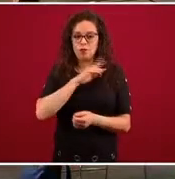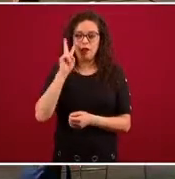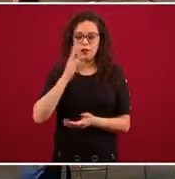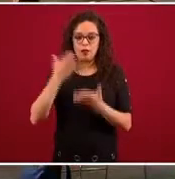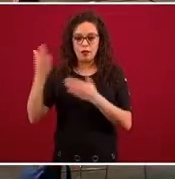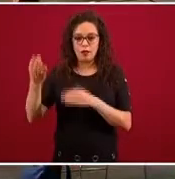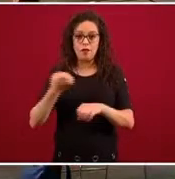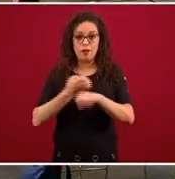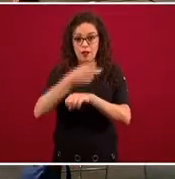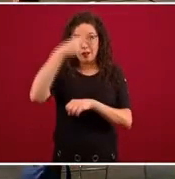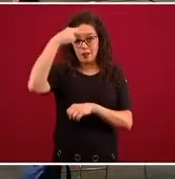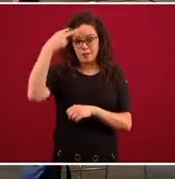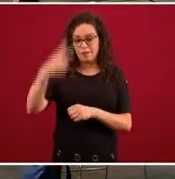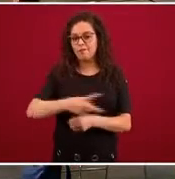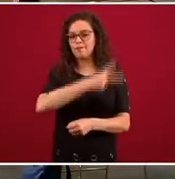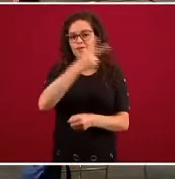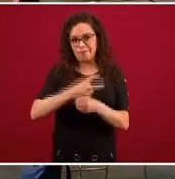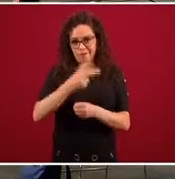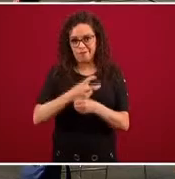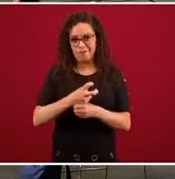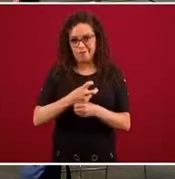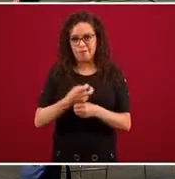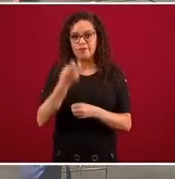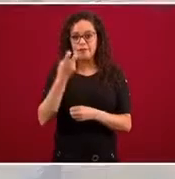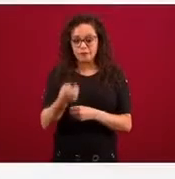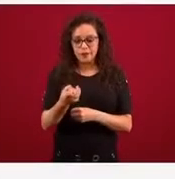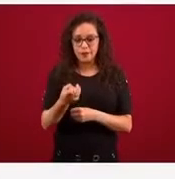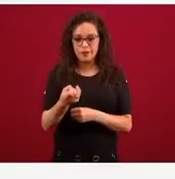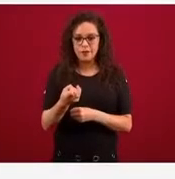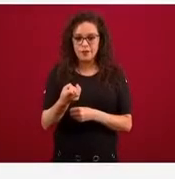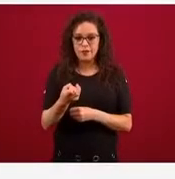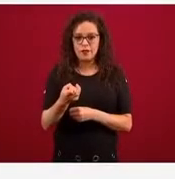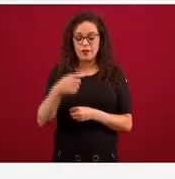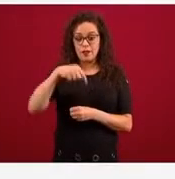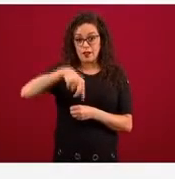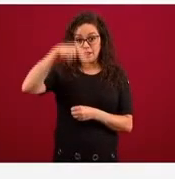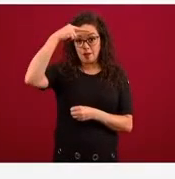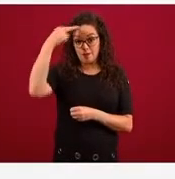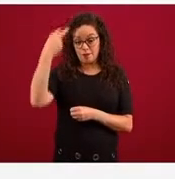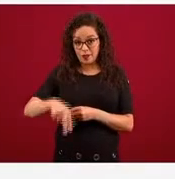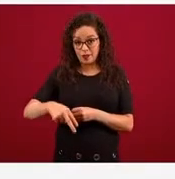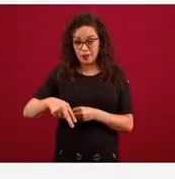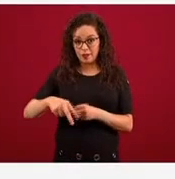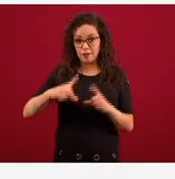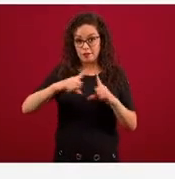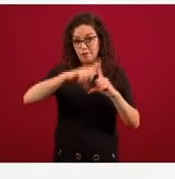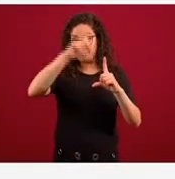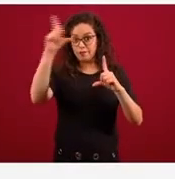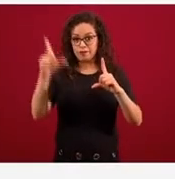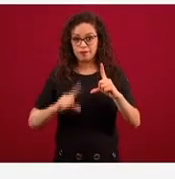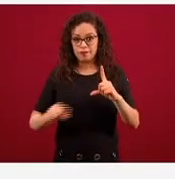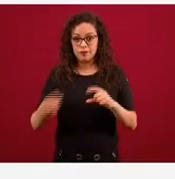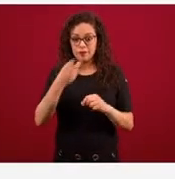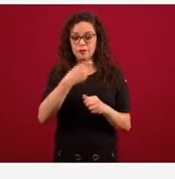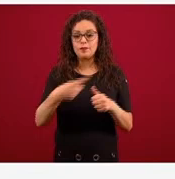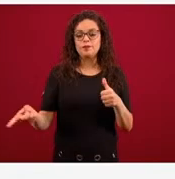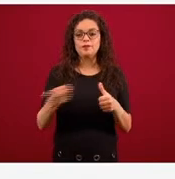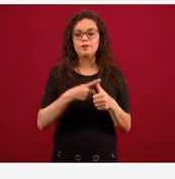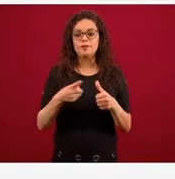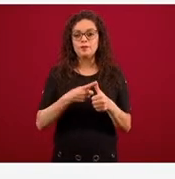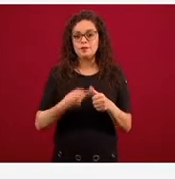México So, es el que ahí sigue. following Entonces Mexico tiene que ver City, un we have poco the también state of dónde inició Mexico, and this has to para do México, with para el país, population los primeros